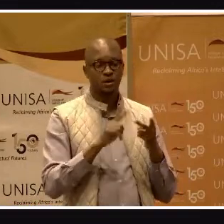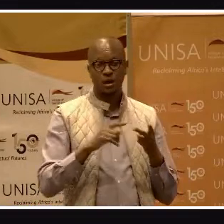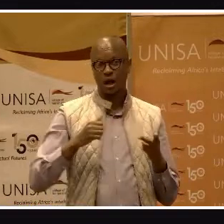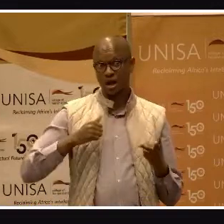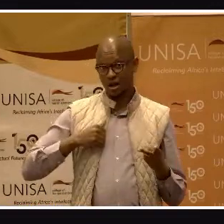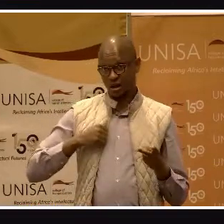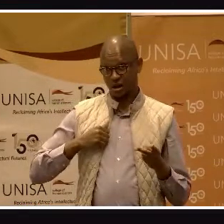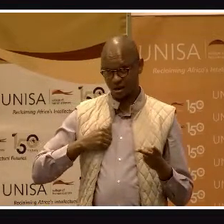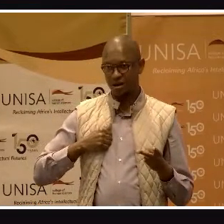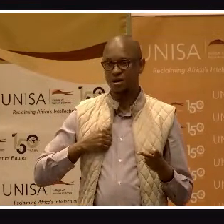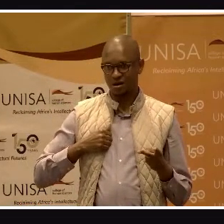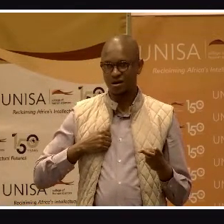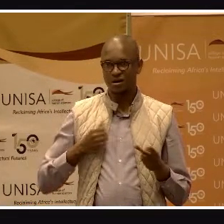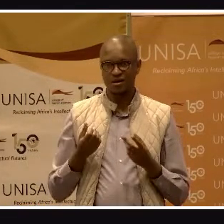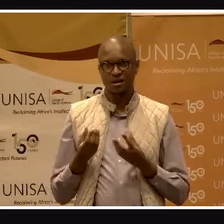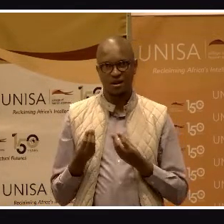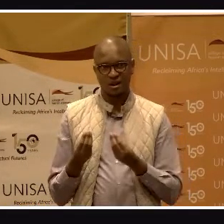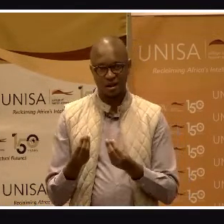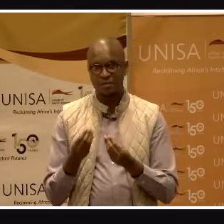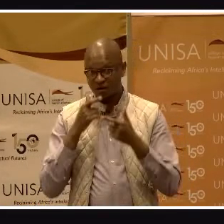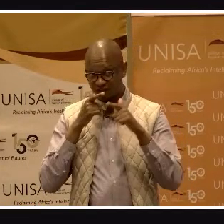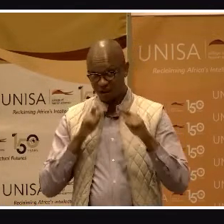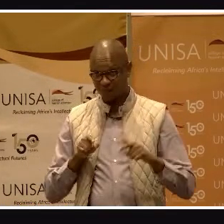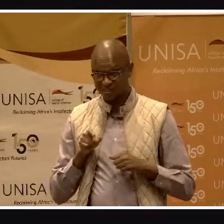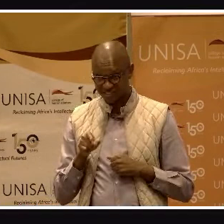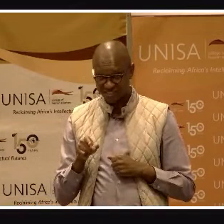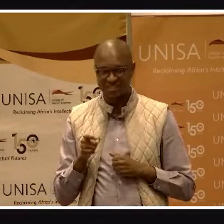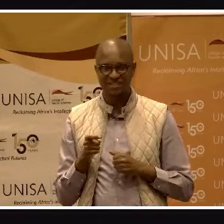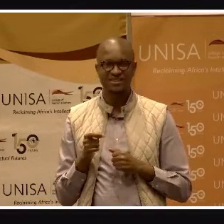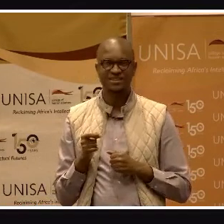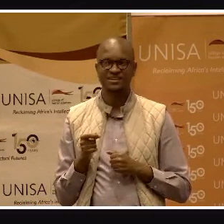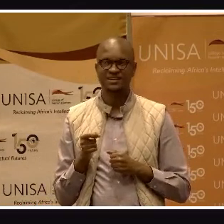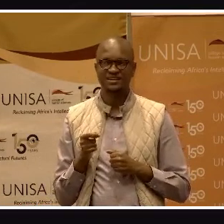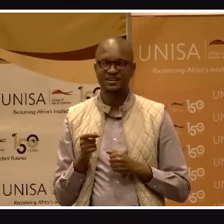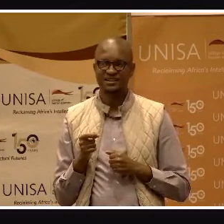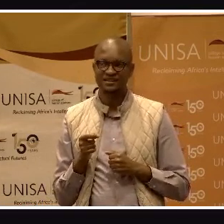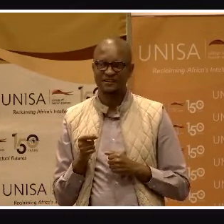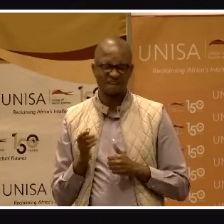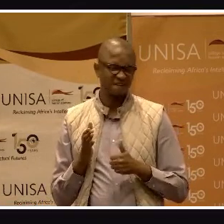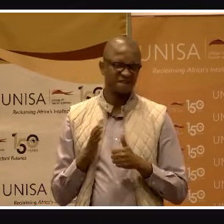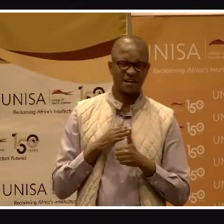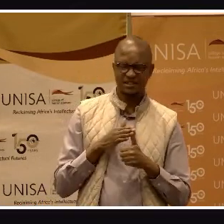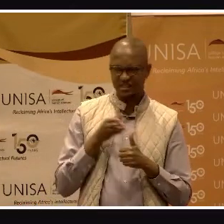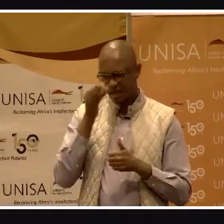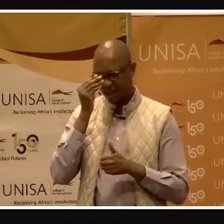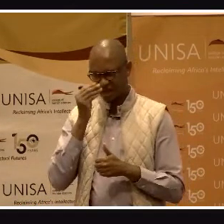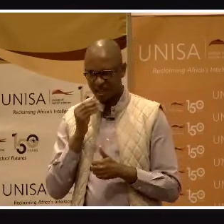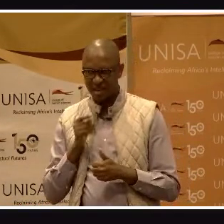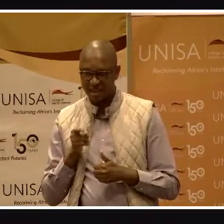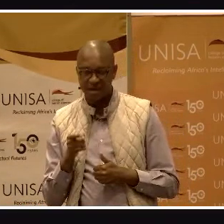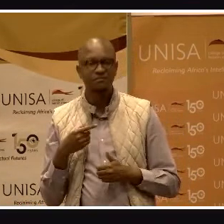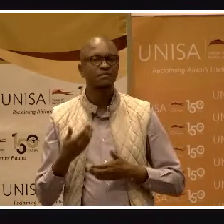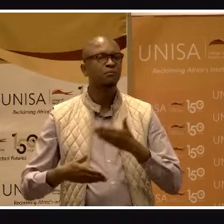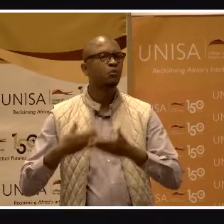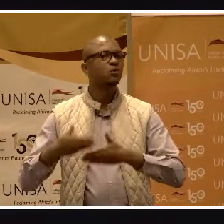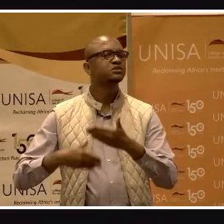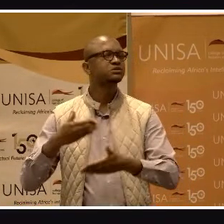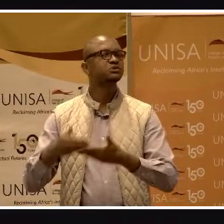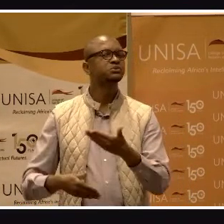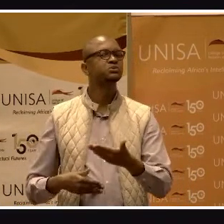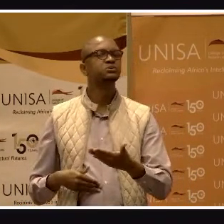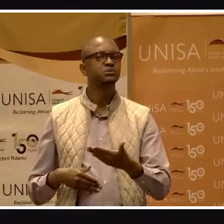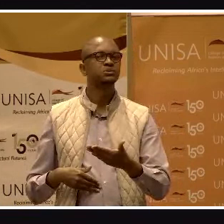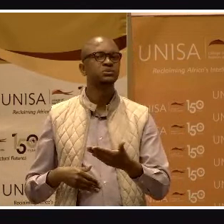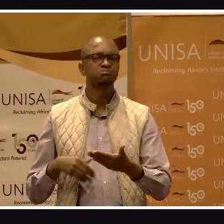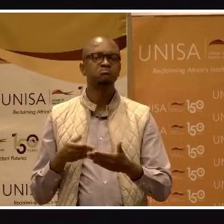people reporting indigenous languages, the language they first learned at home in childhood, continue to do what? Continue to